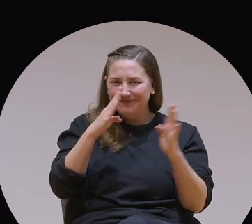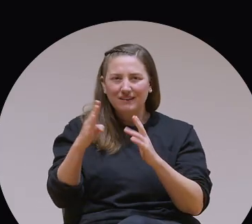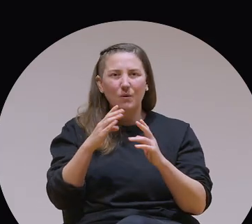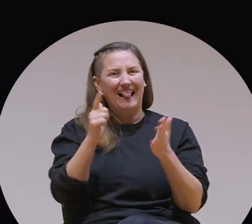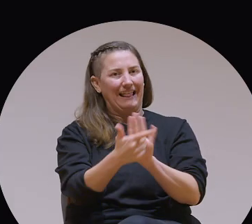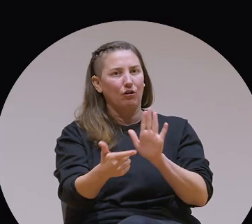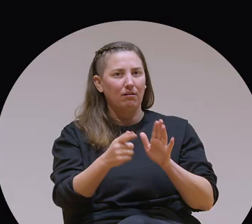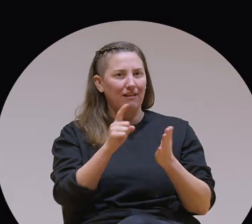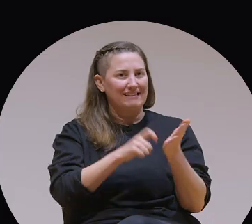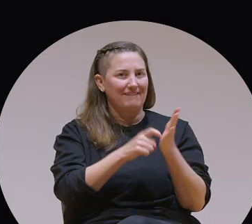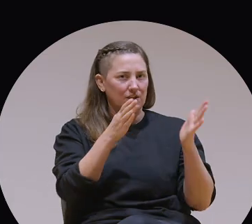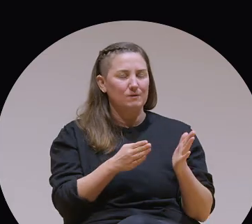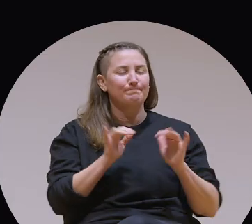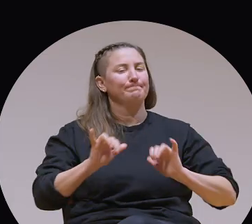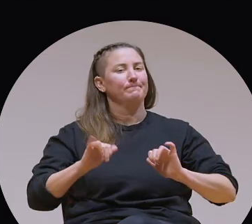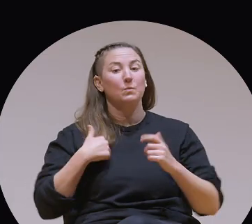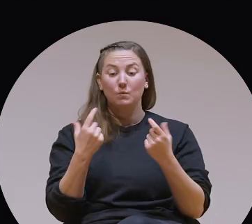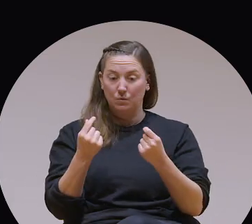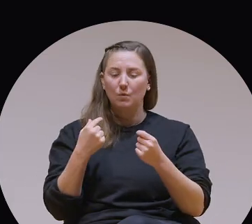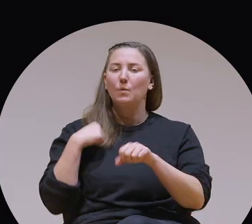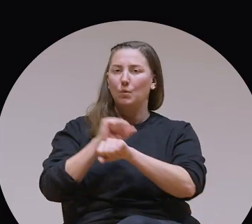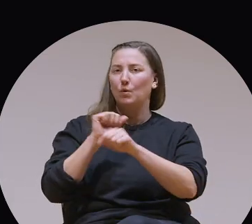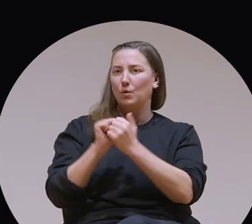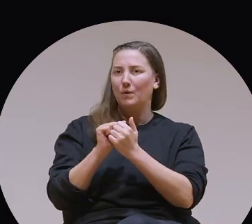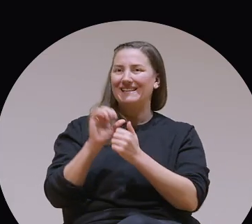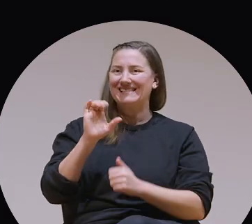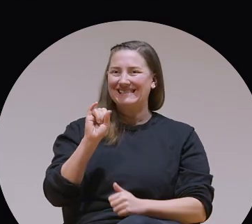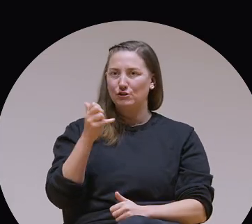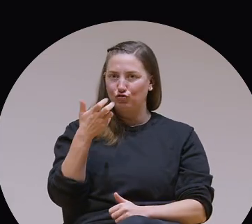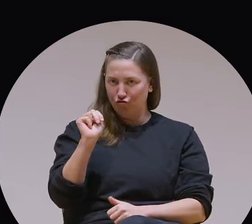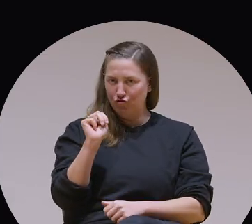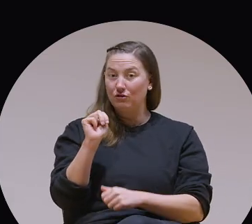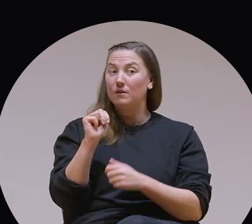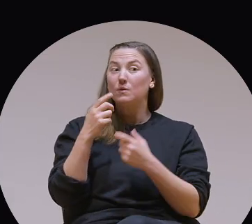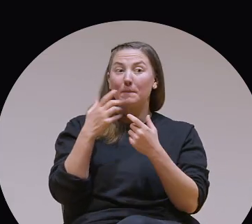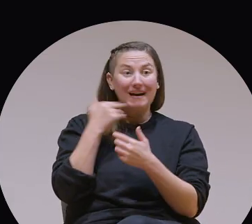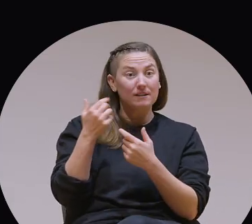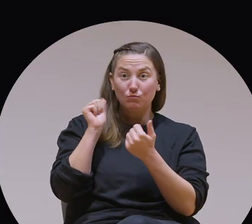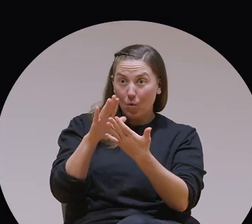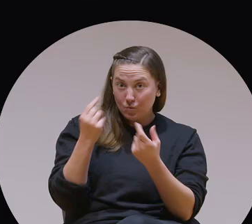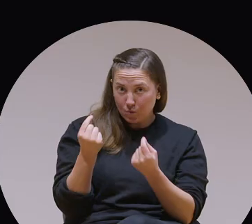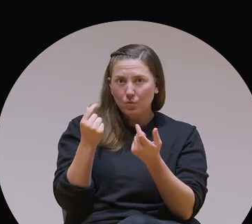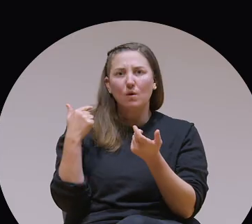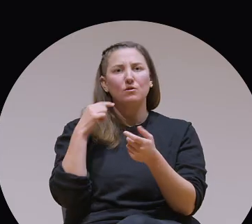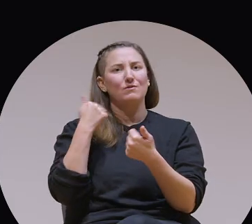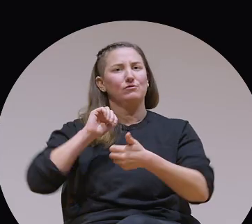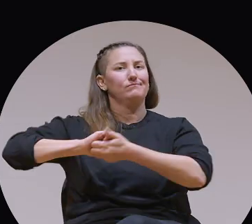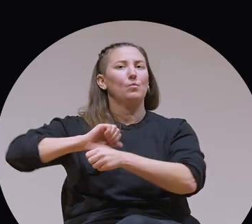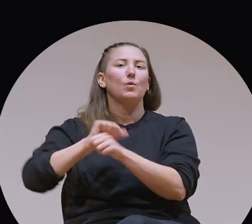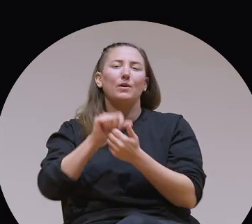excavations. So what we did was to work with Mr. Stern and say, look, the best thing to do is to try and work with the Greek